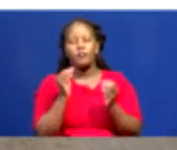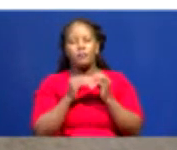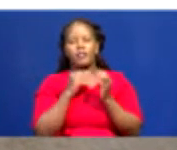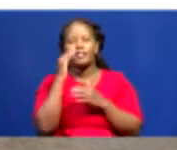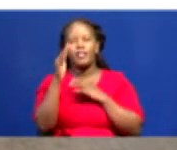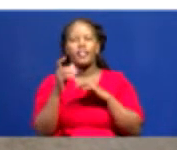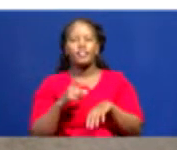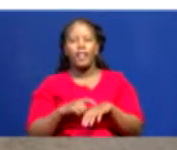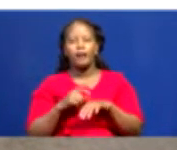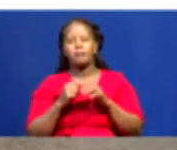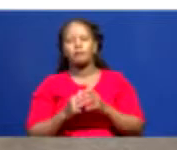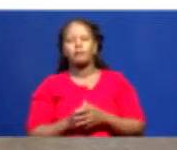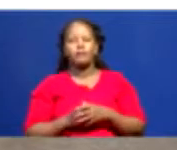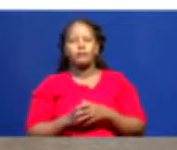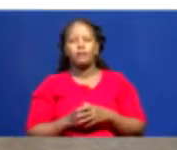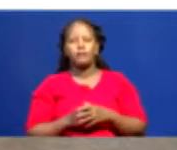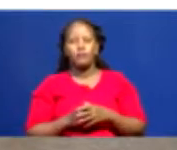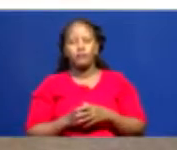time.